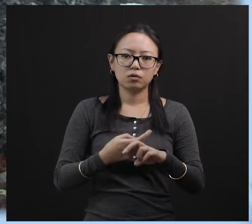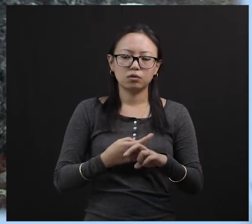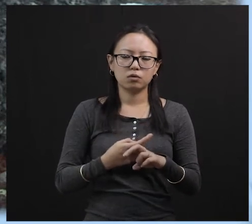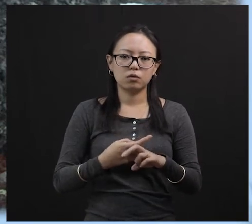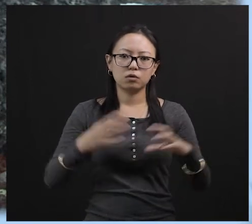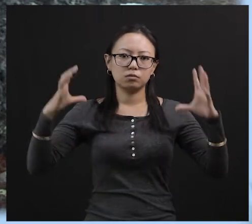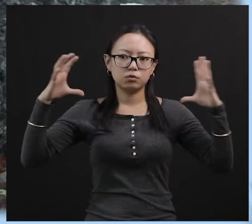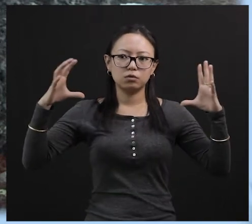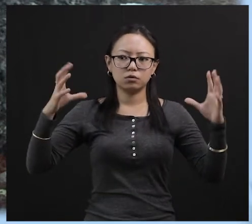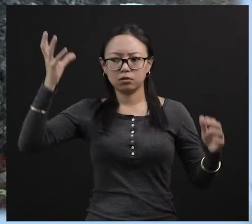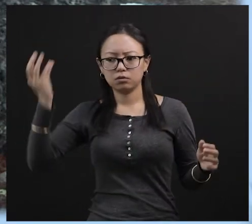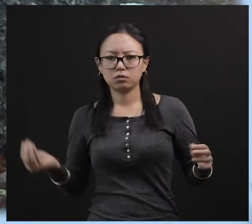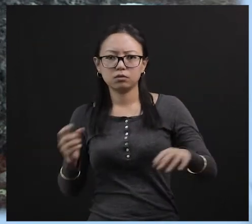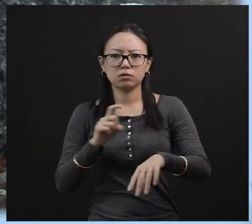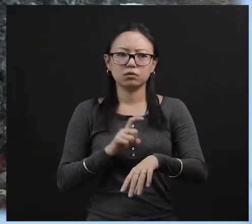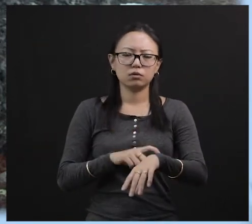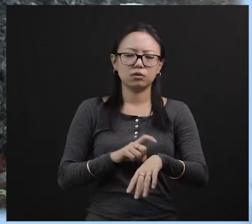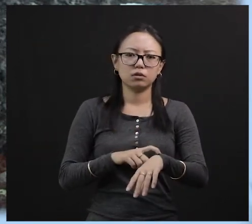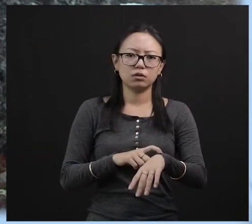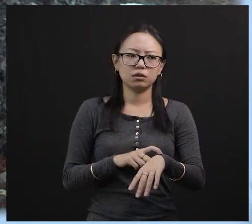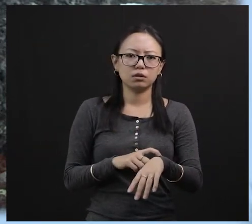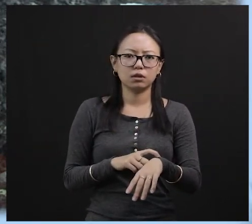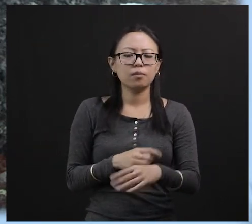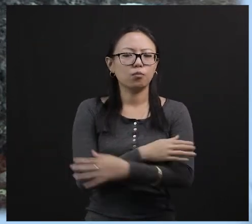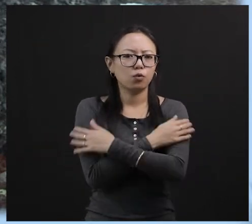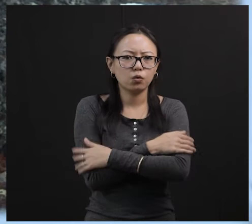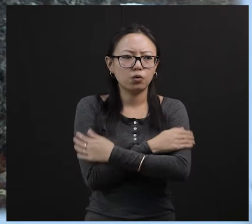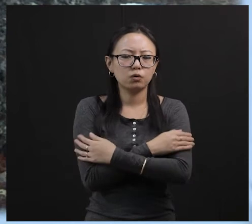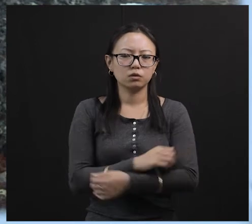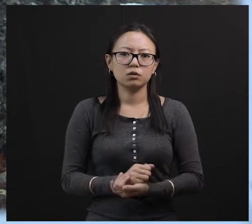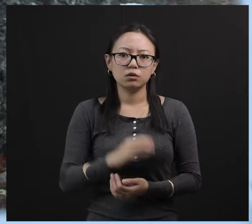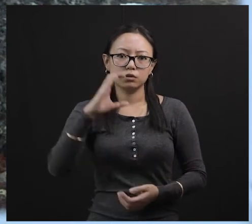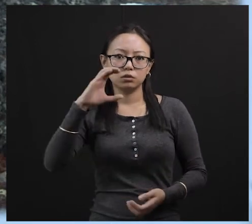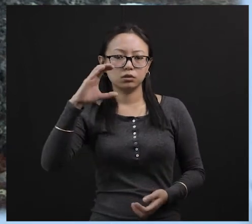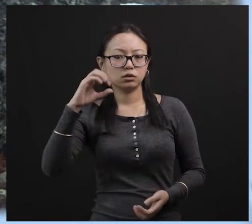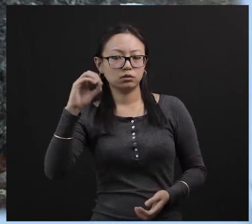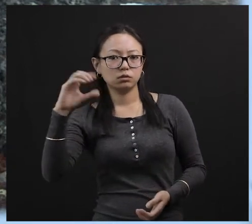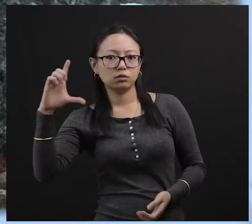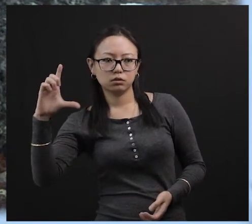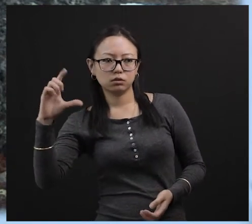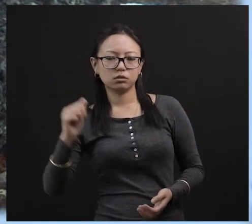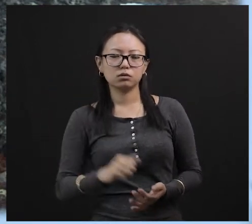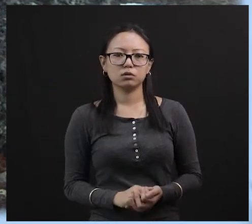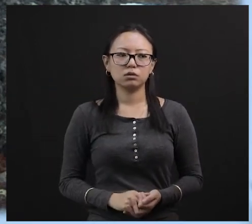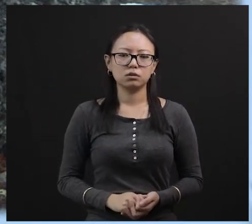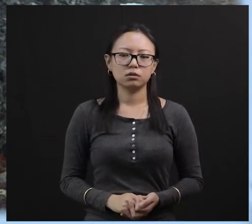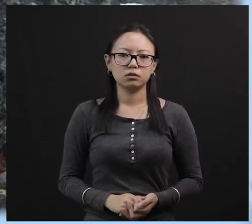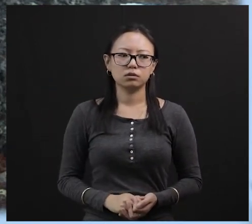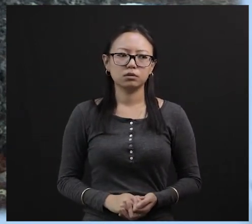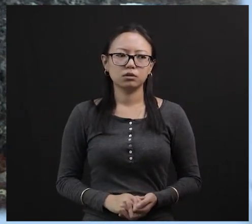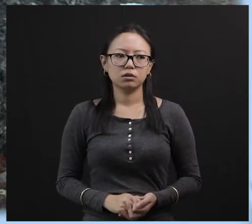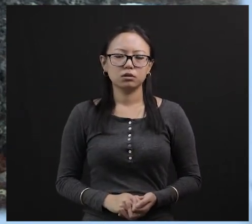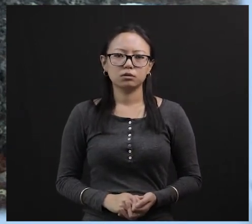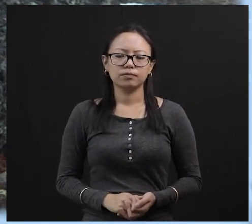you don't know, let me tell you, you know that everything expands on heating. So during the day, the rocks will expand a little bit,